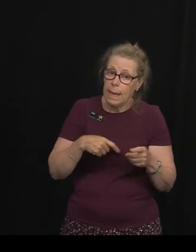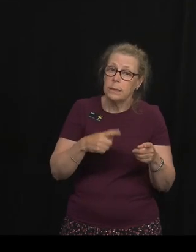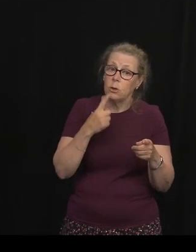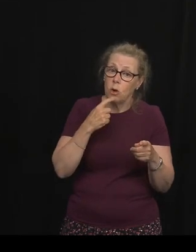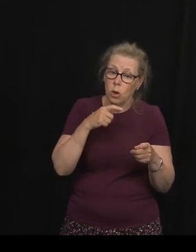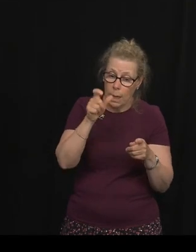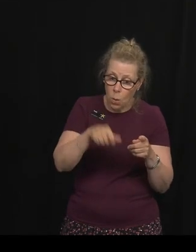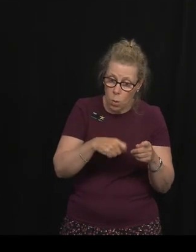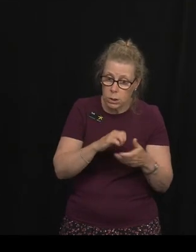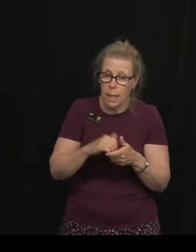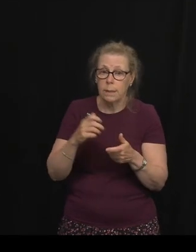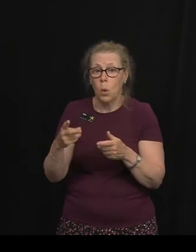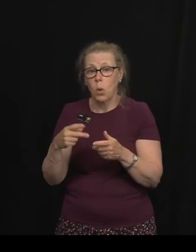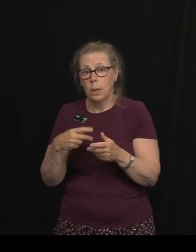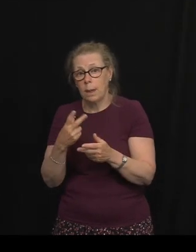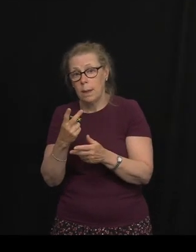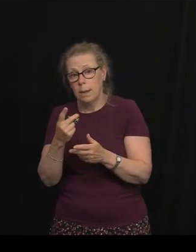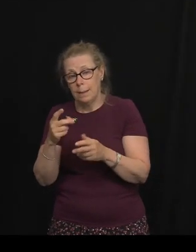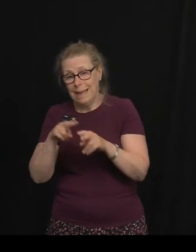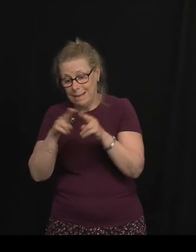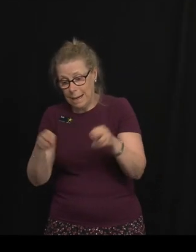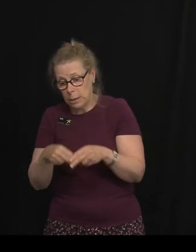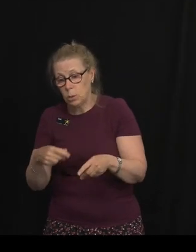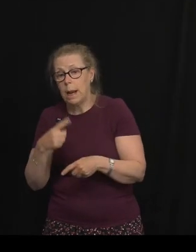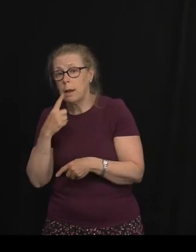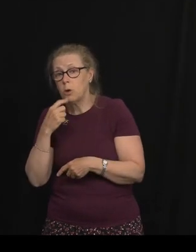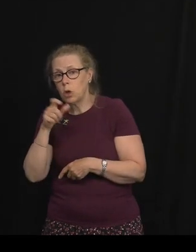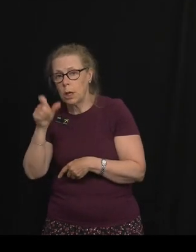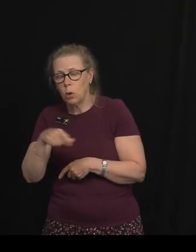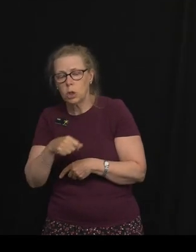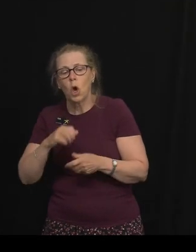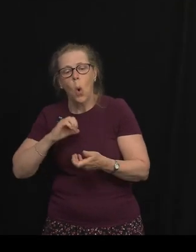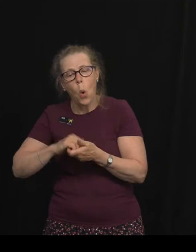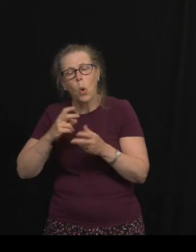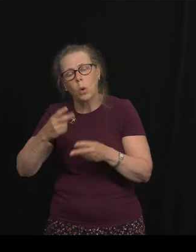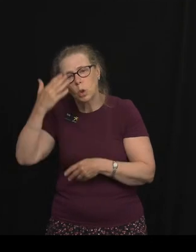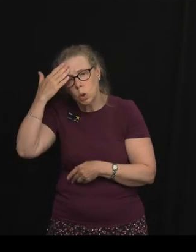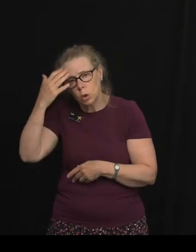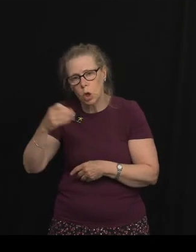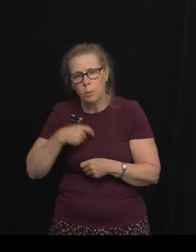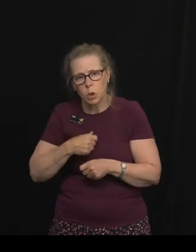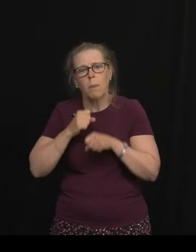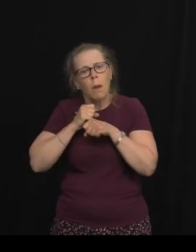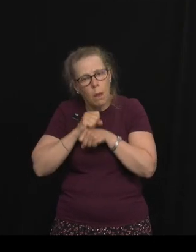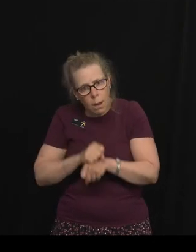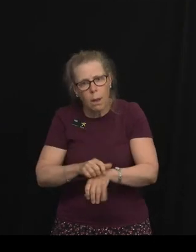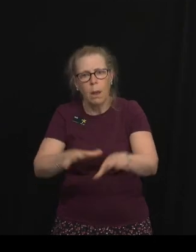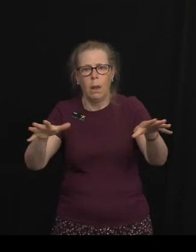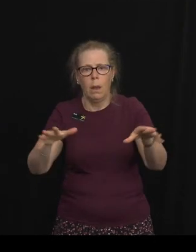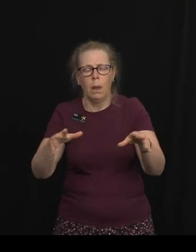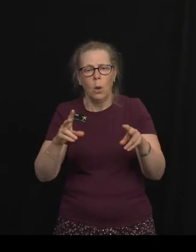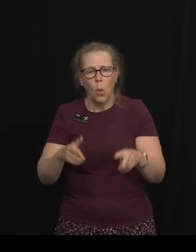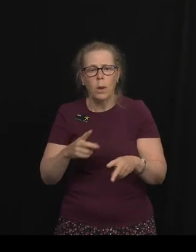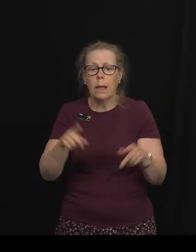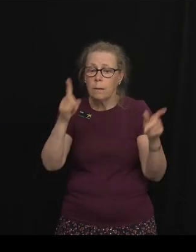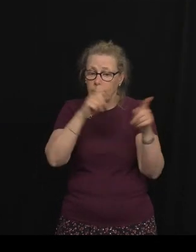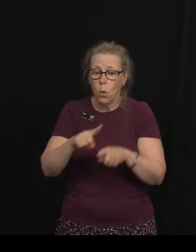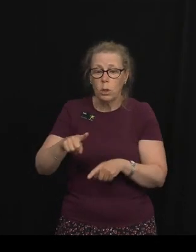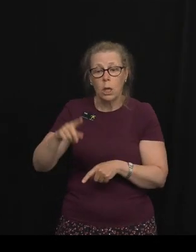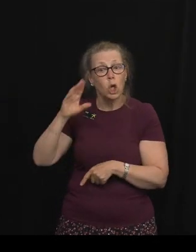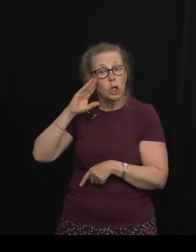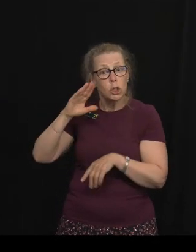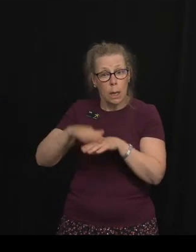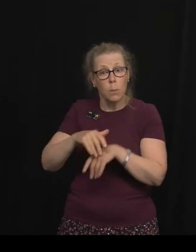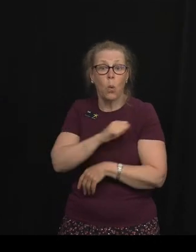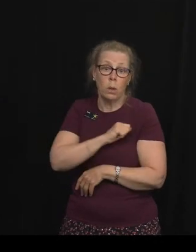Cross, and the knowledge that professional people are providing and a listening government authority in that